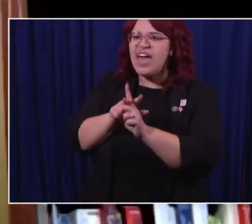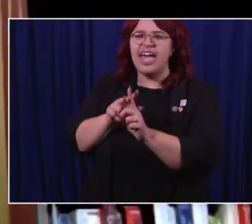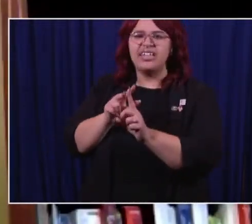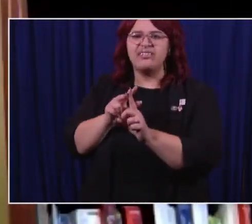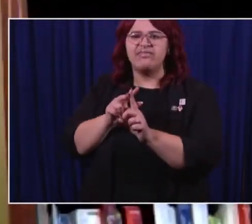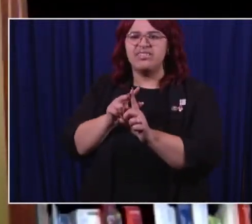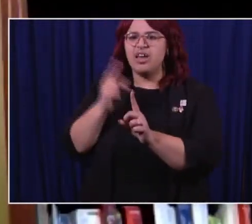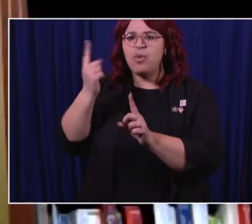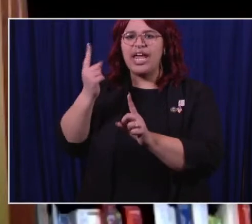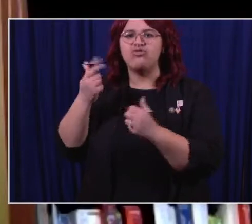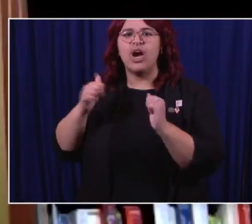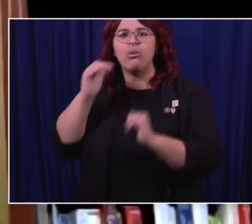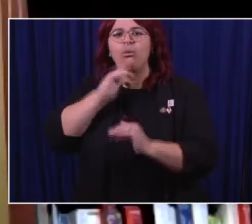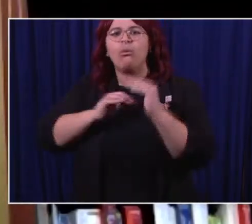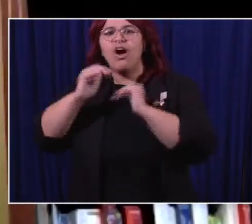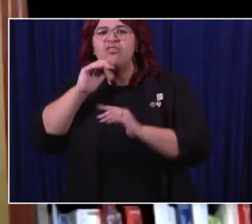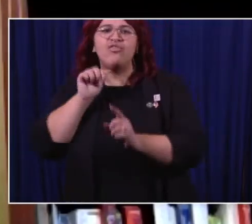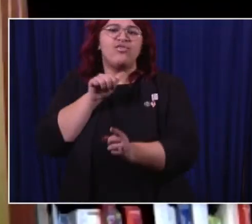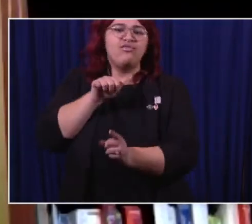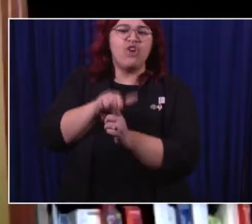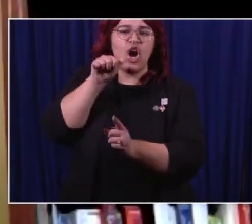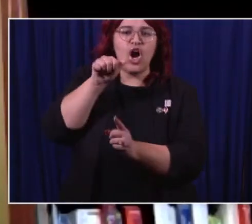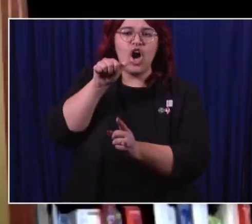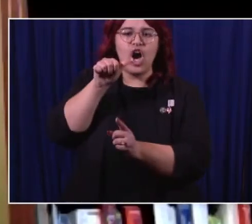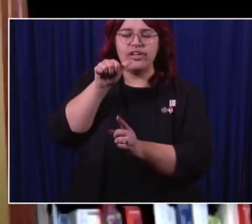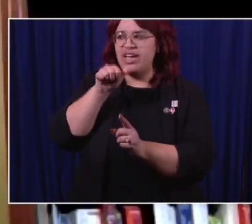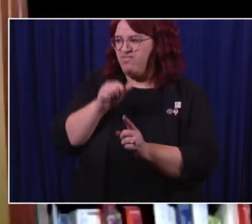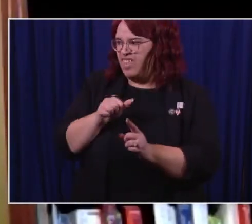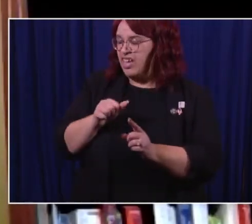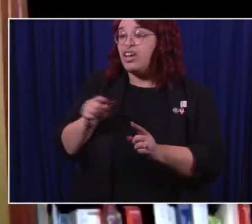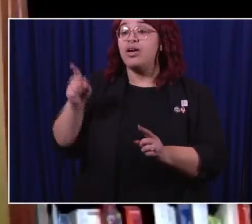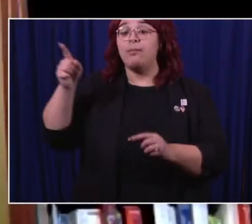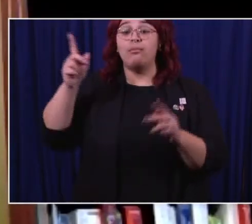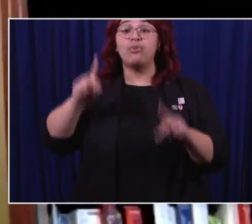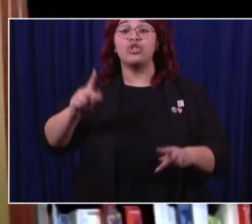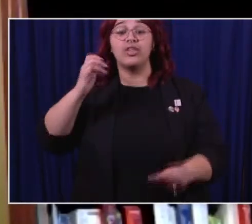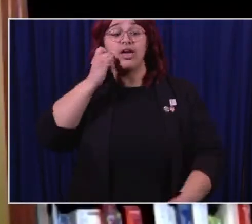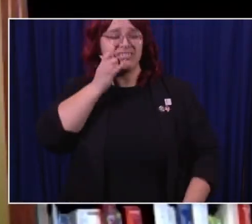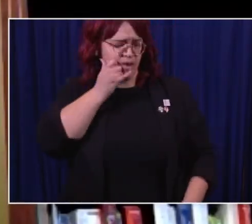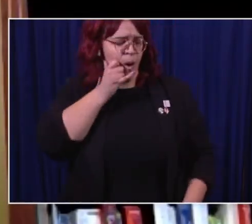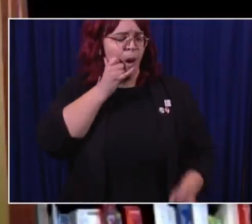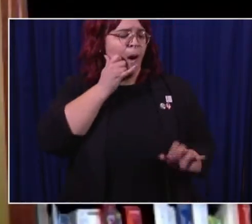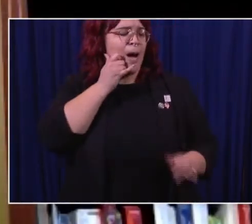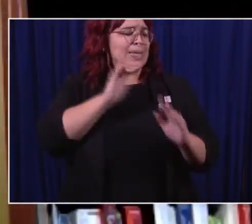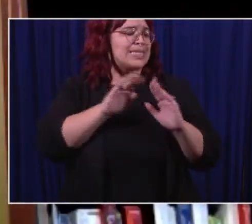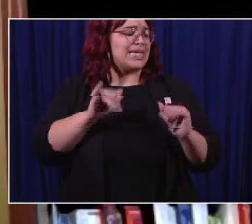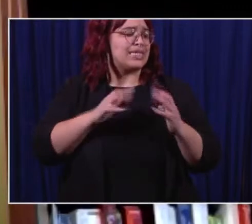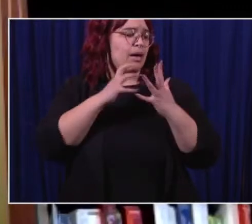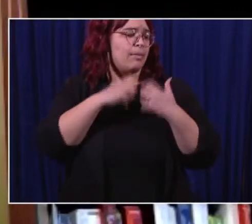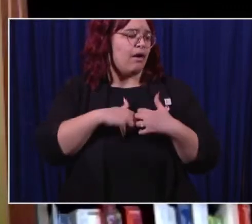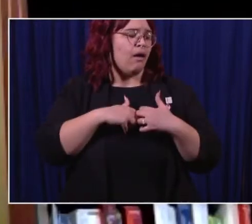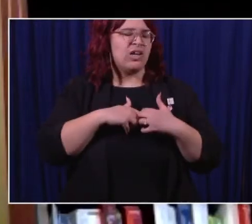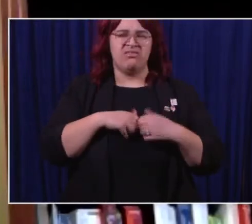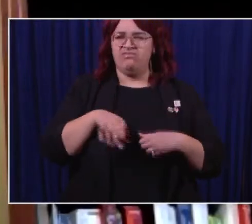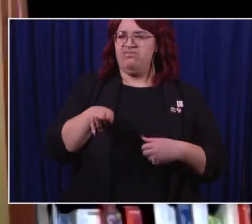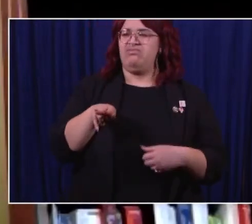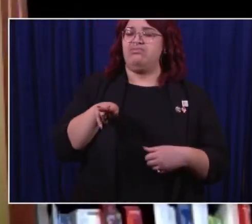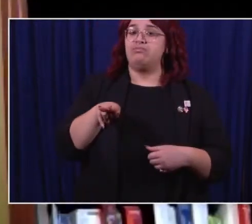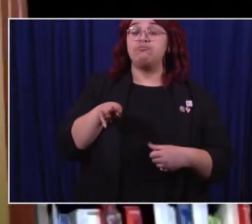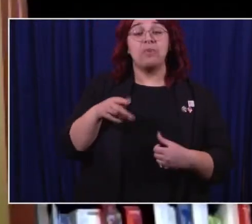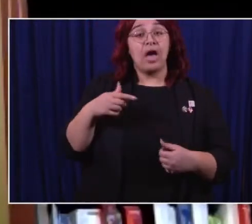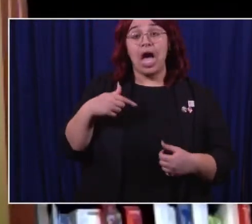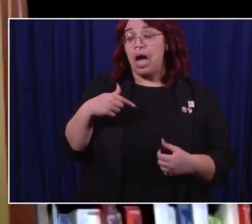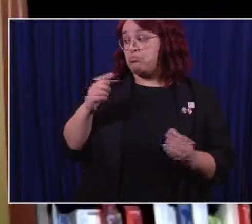aware of any system outages today. And certainly I would like to connect with, I'm not sure